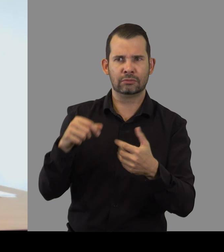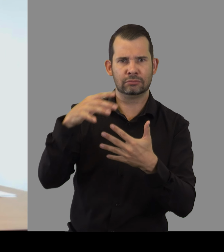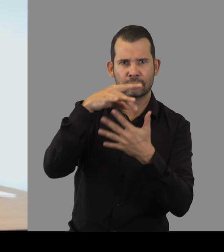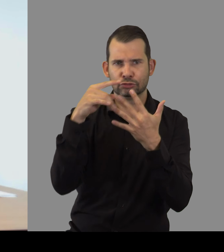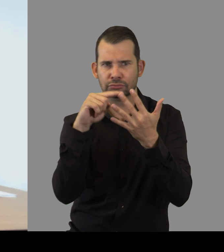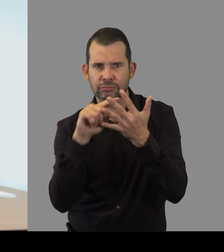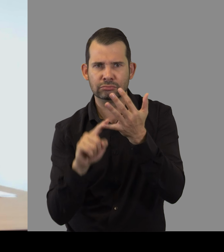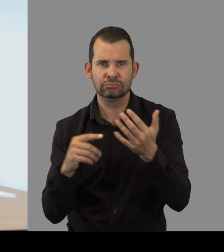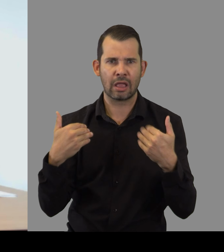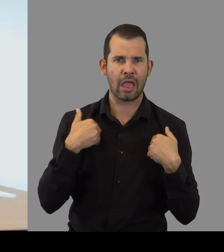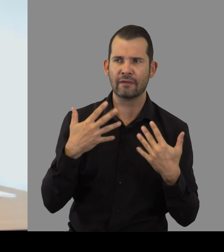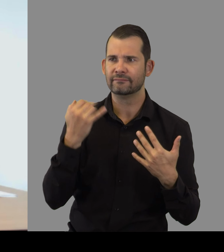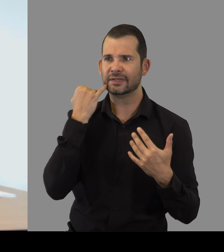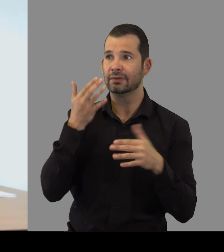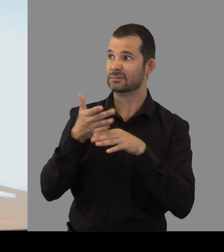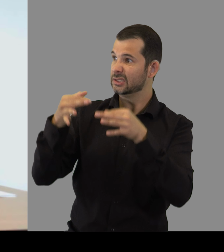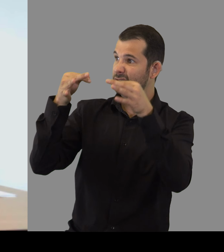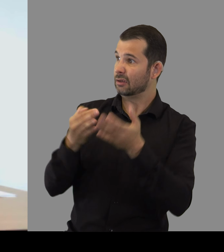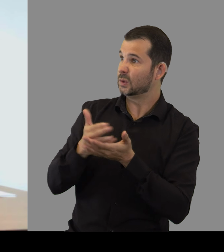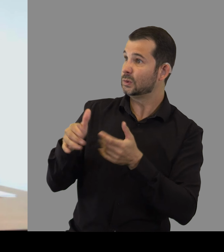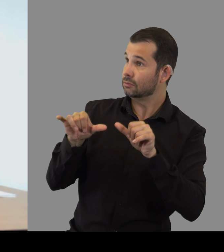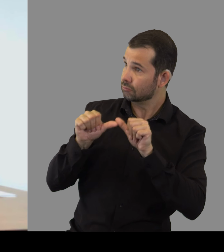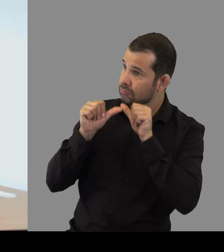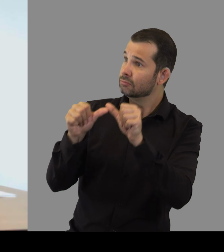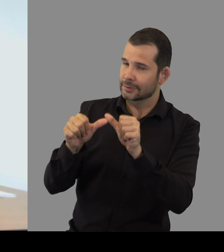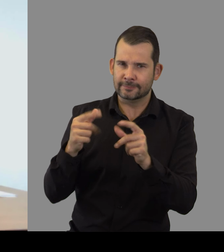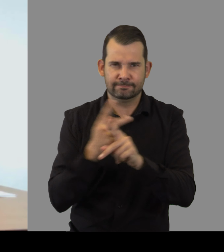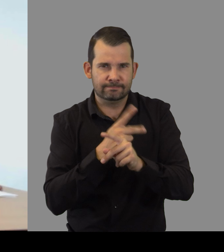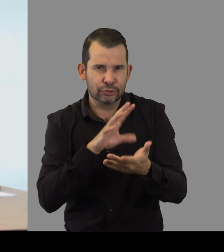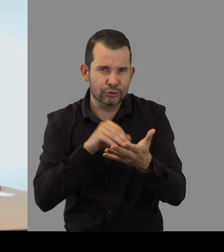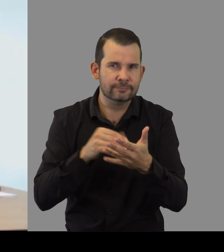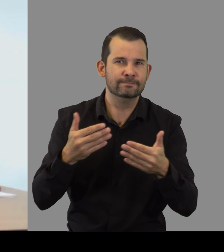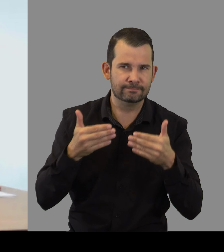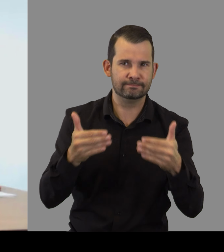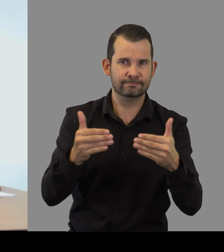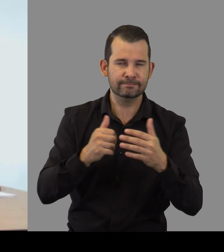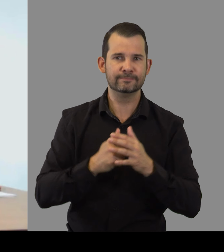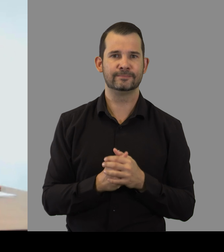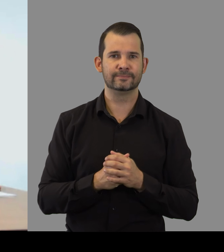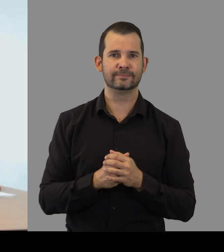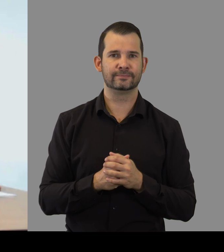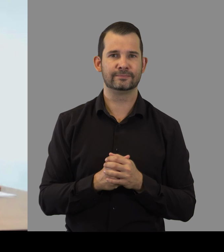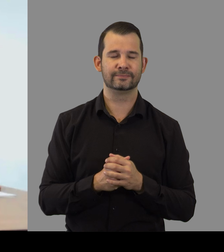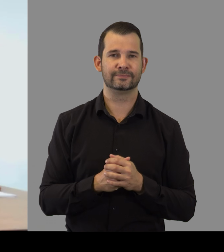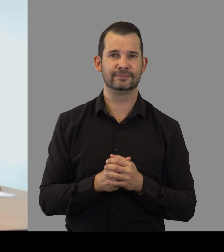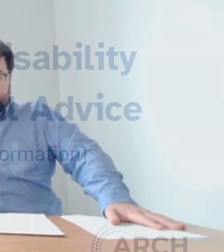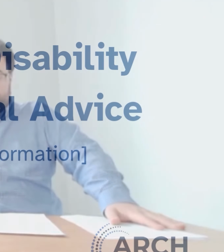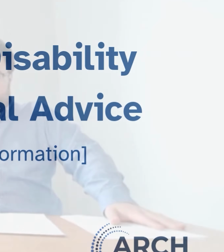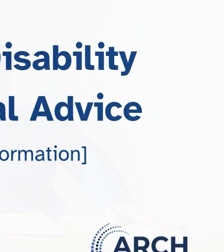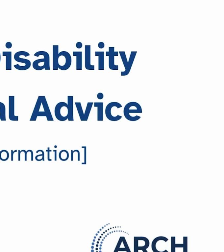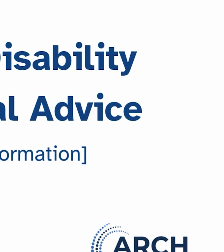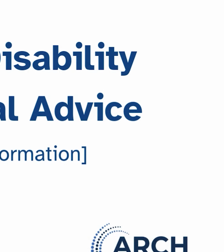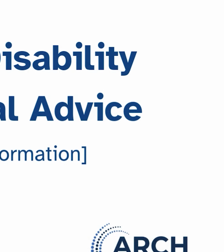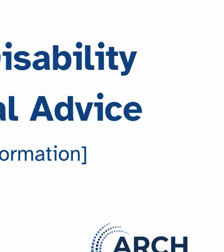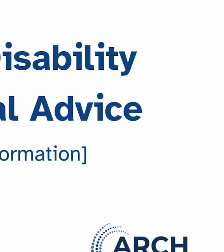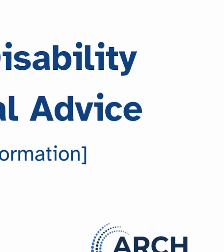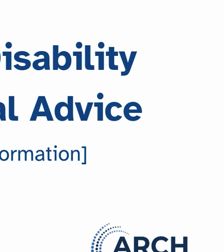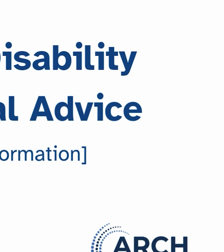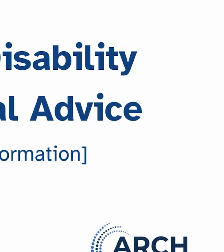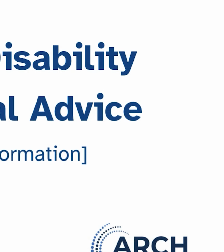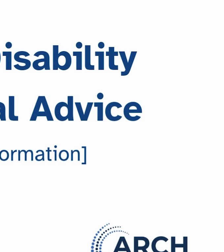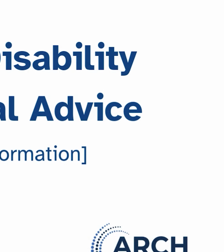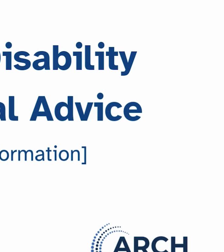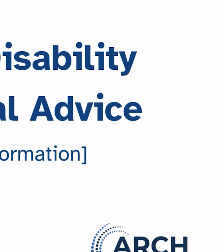legal advice about the potential options that you have following the decision to exclude. Contacting